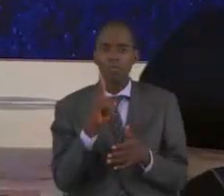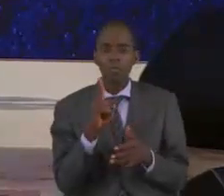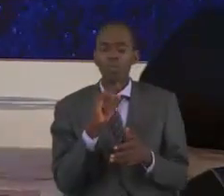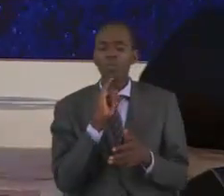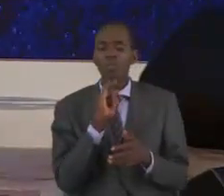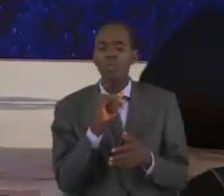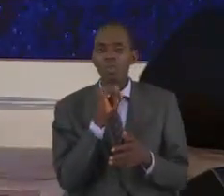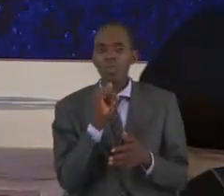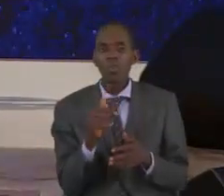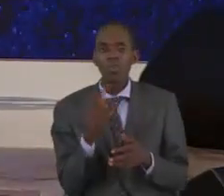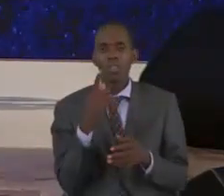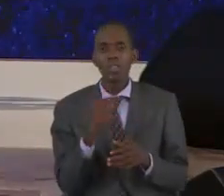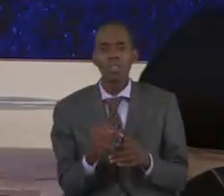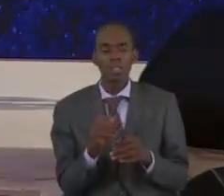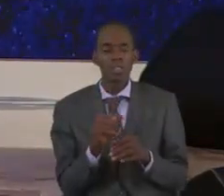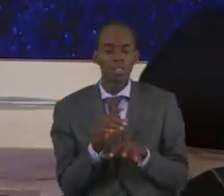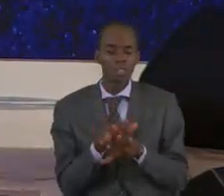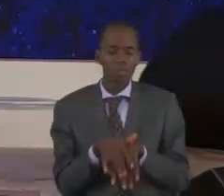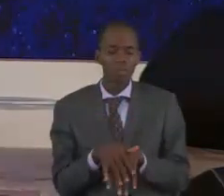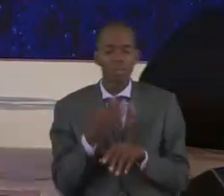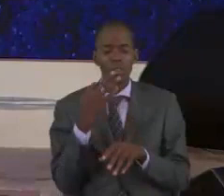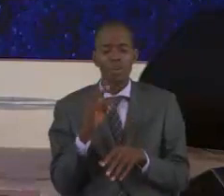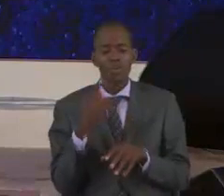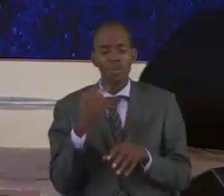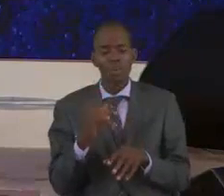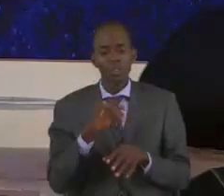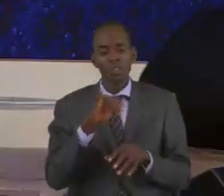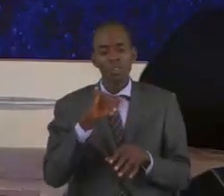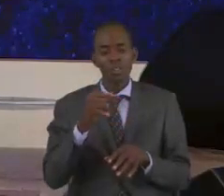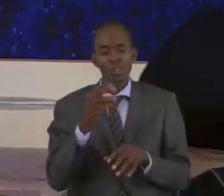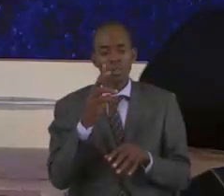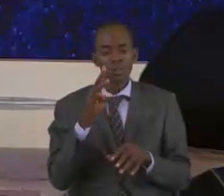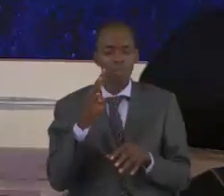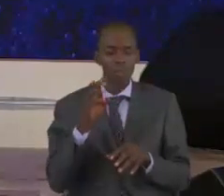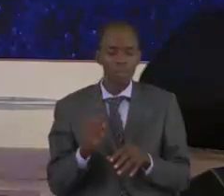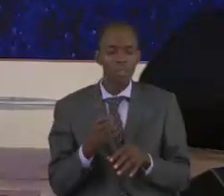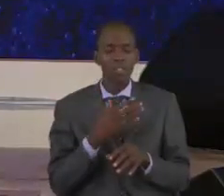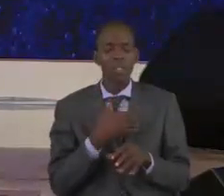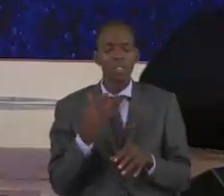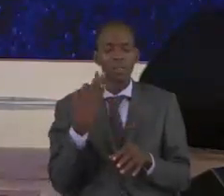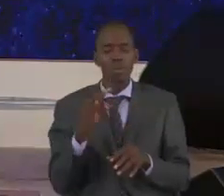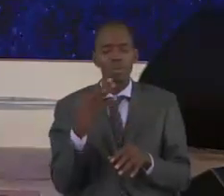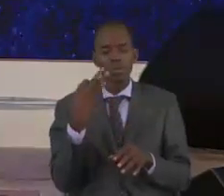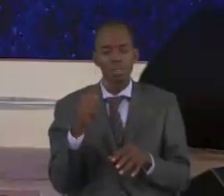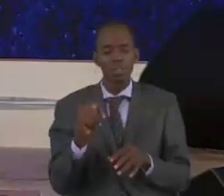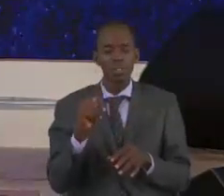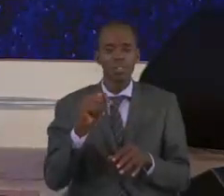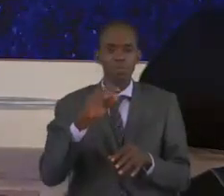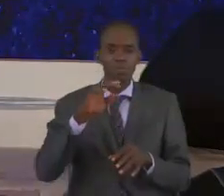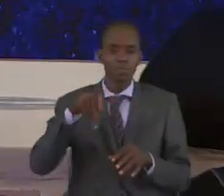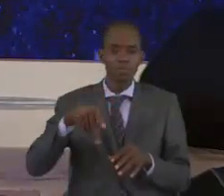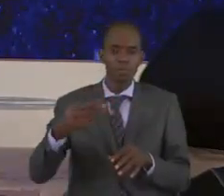the tradition of the Jews and the tradition of the Pharisees and the tradition of the Sanhedrin.